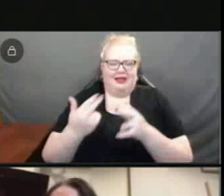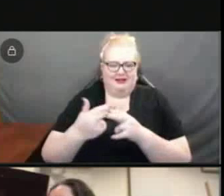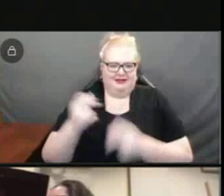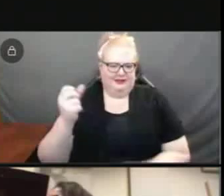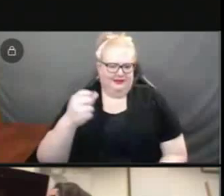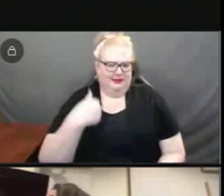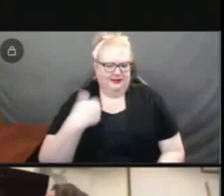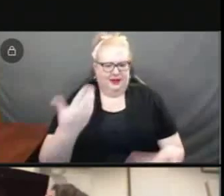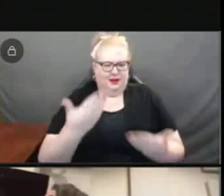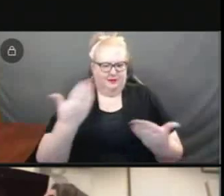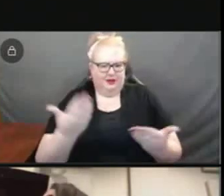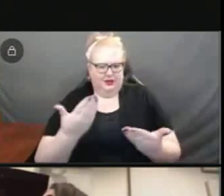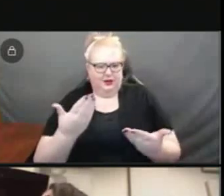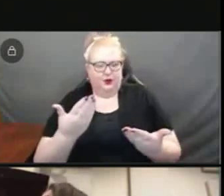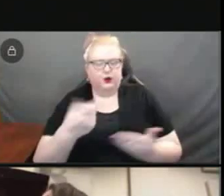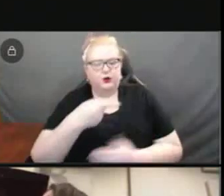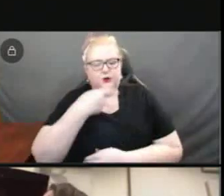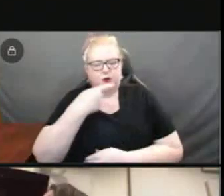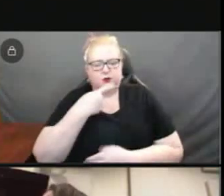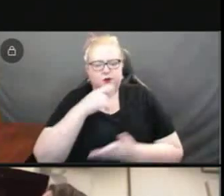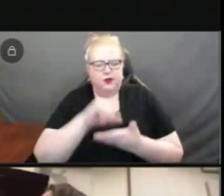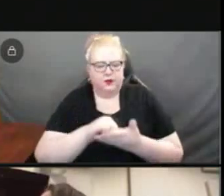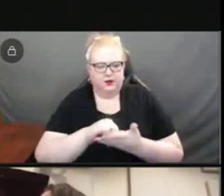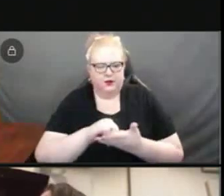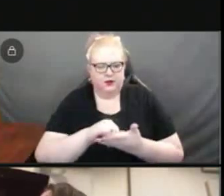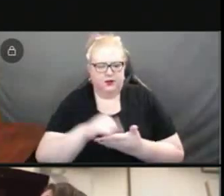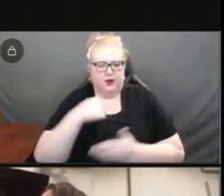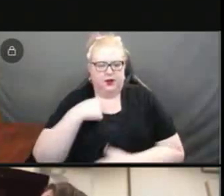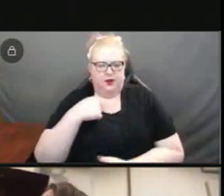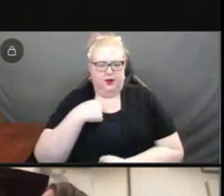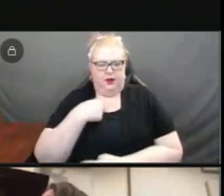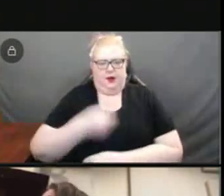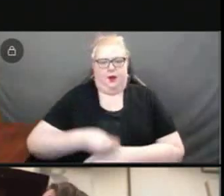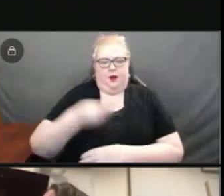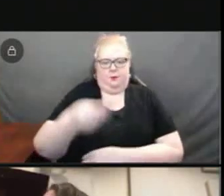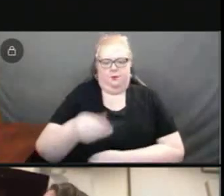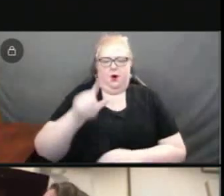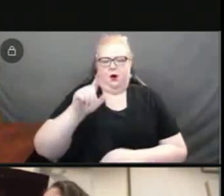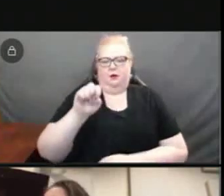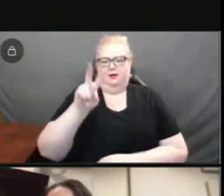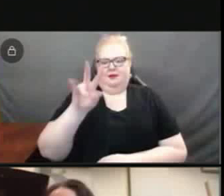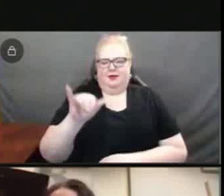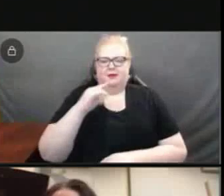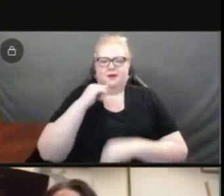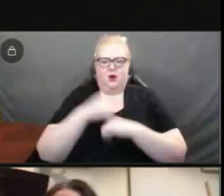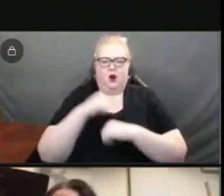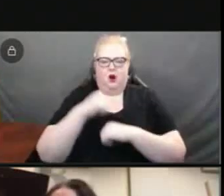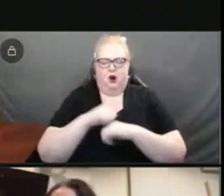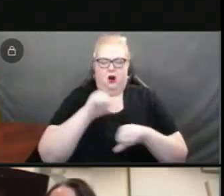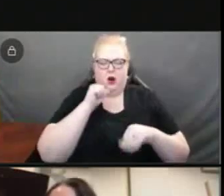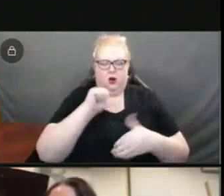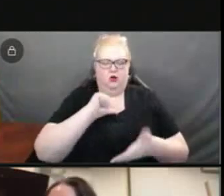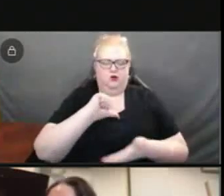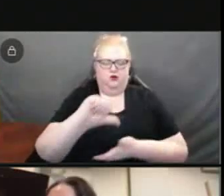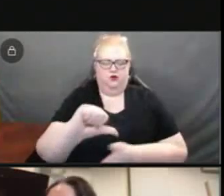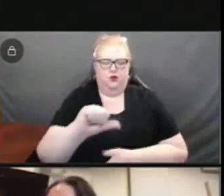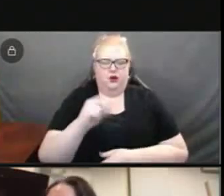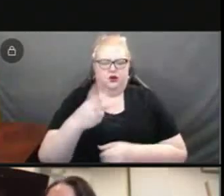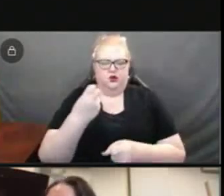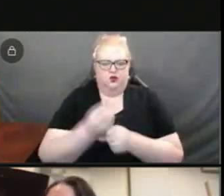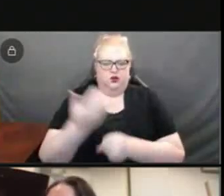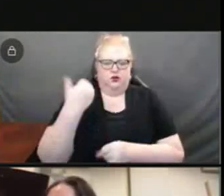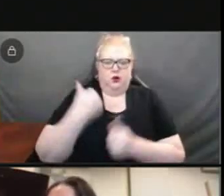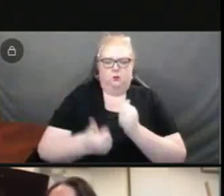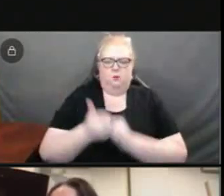Yeah, all I've got to say is I bought Levy Concrete almost 2 years ago. We're the majority of our business is in